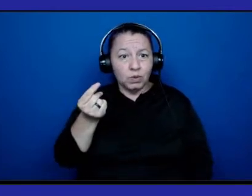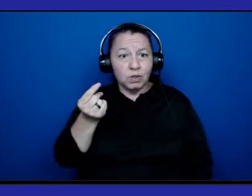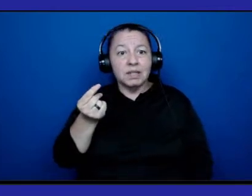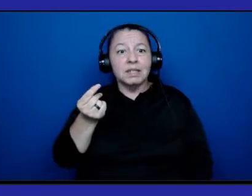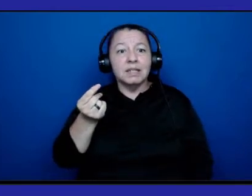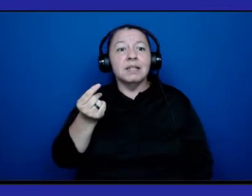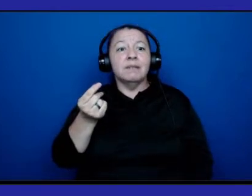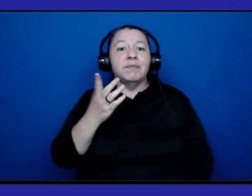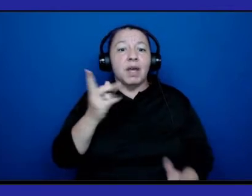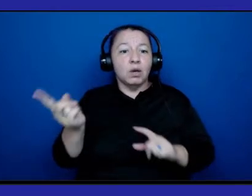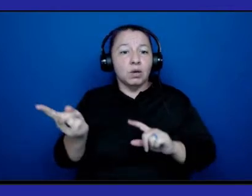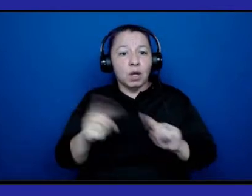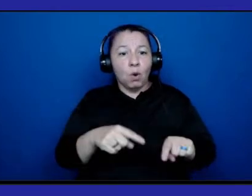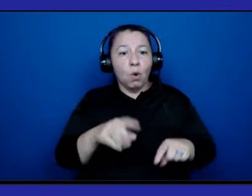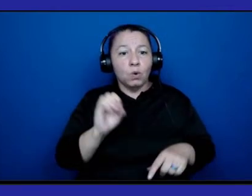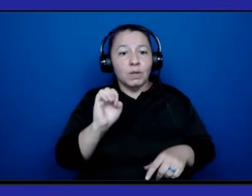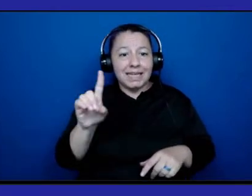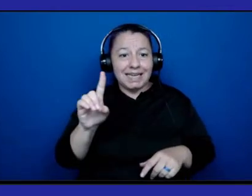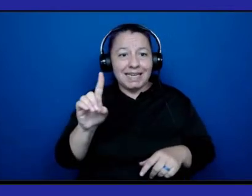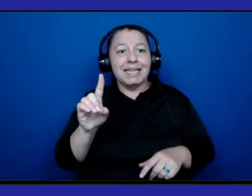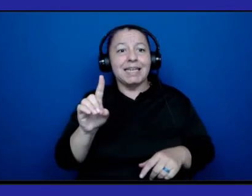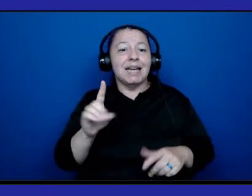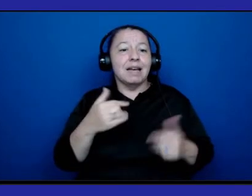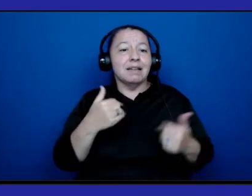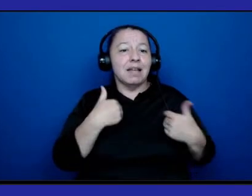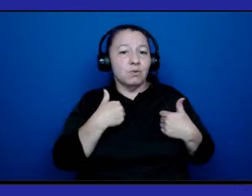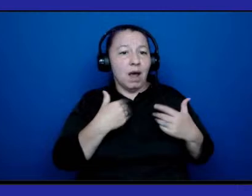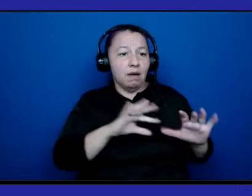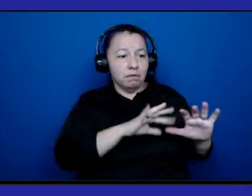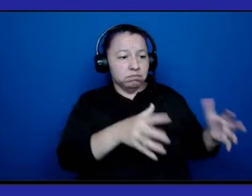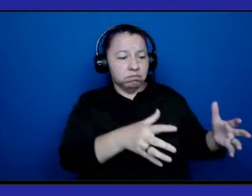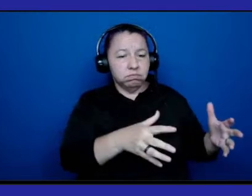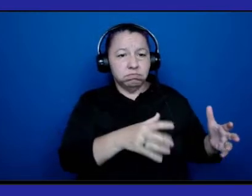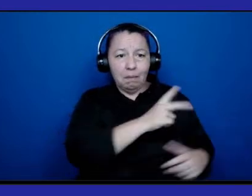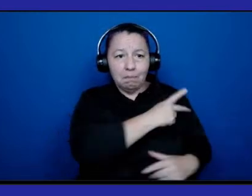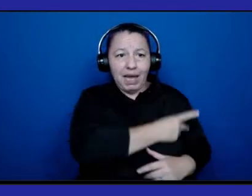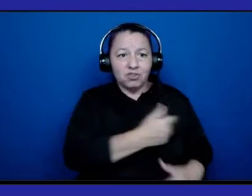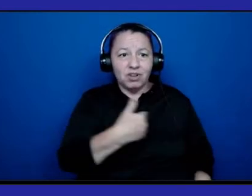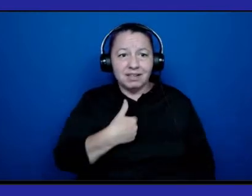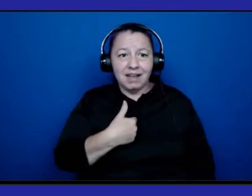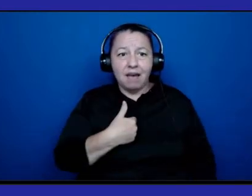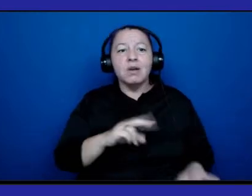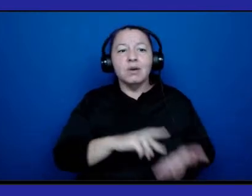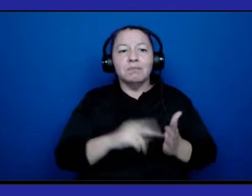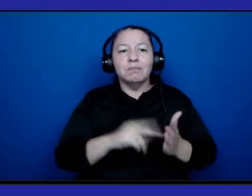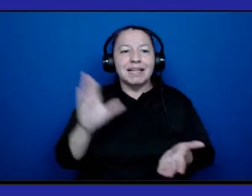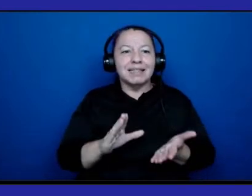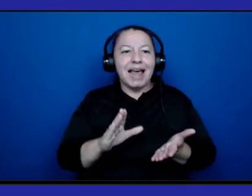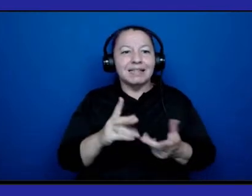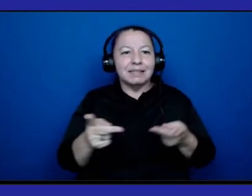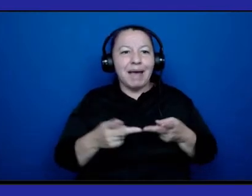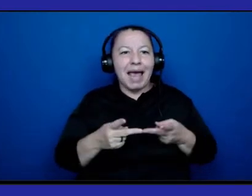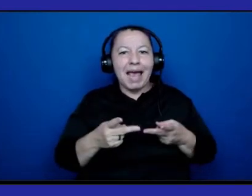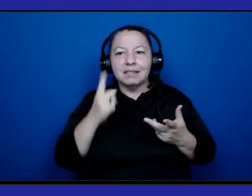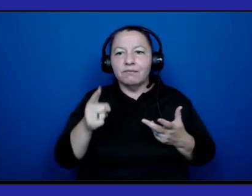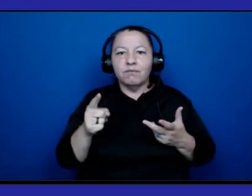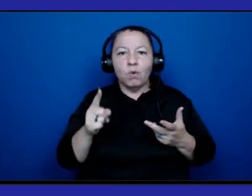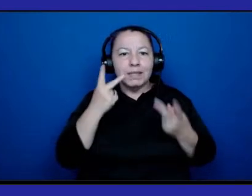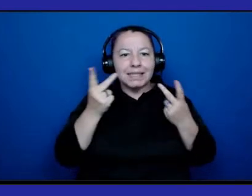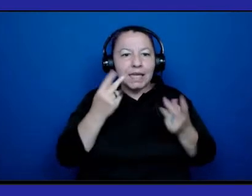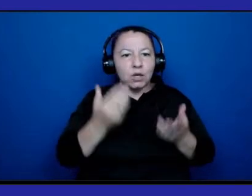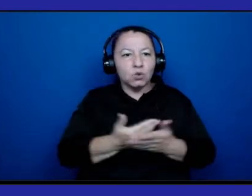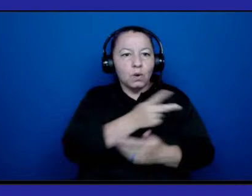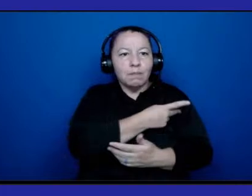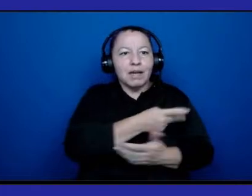emergency department and you're holding admitted patients, which means less space to see new patients, and then people getting frustrated